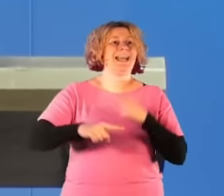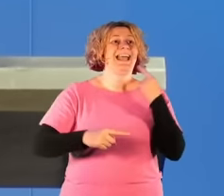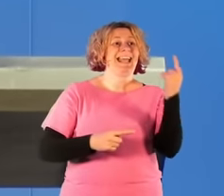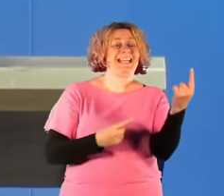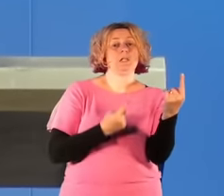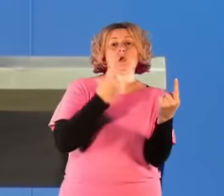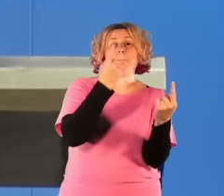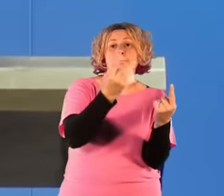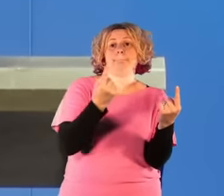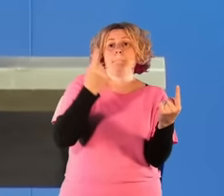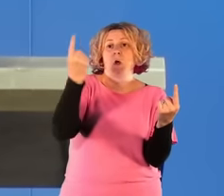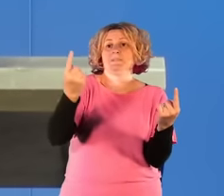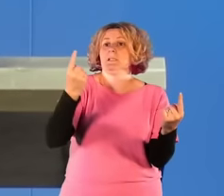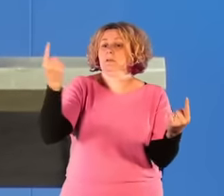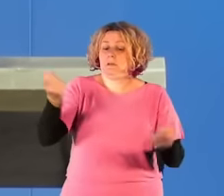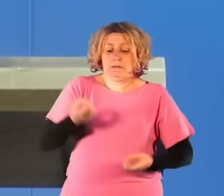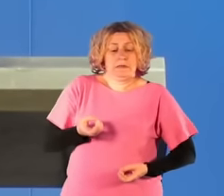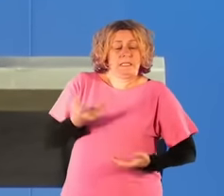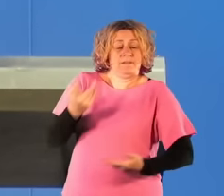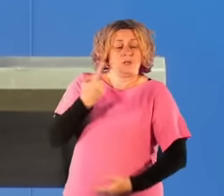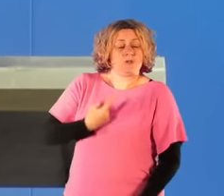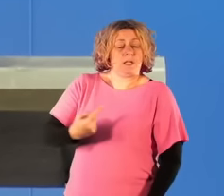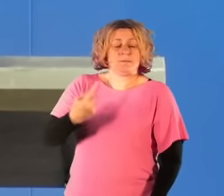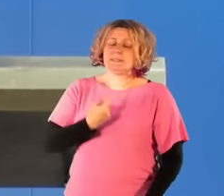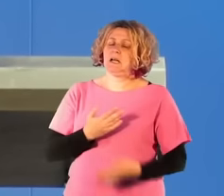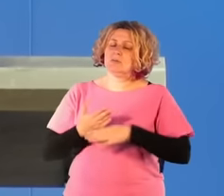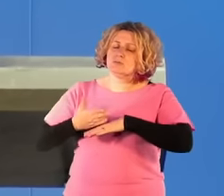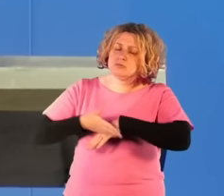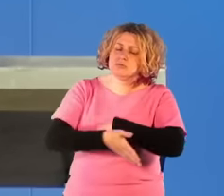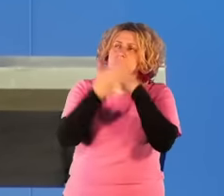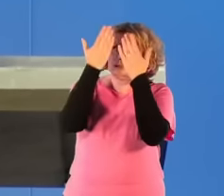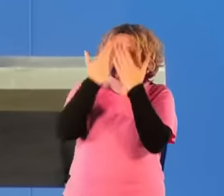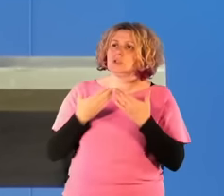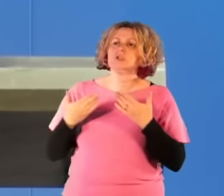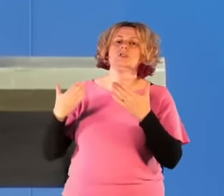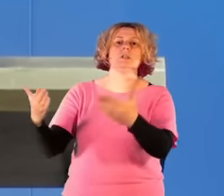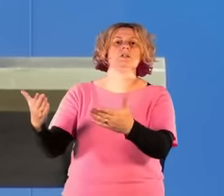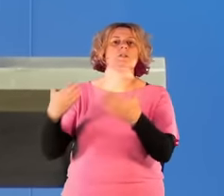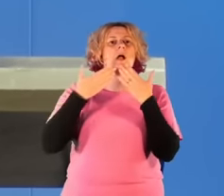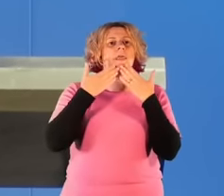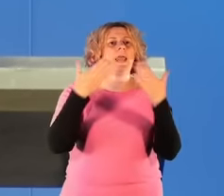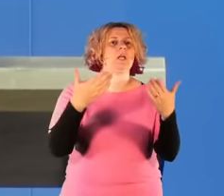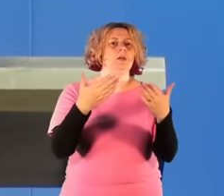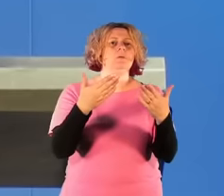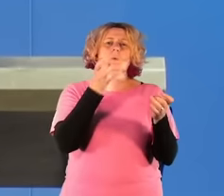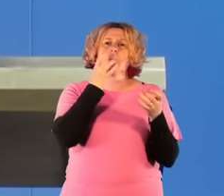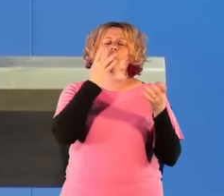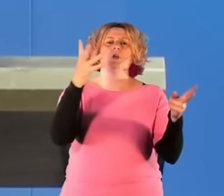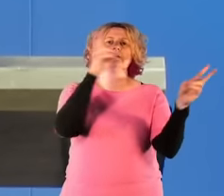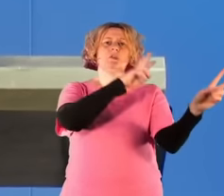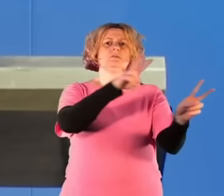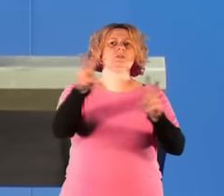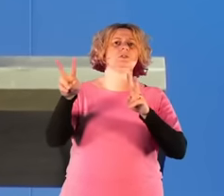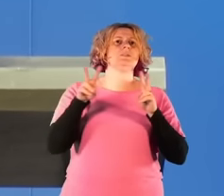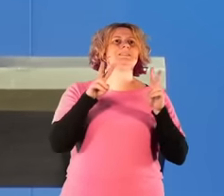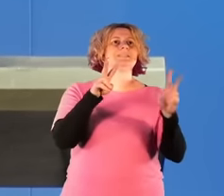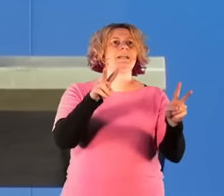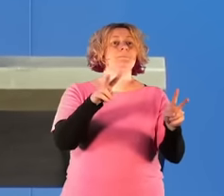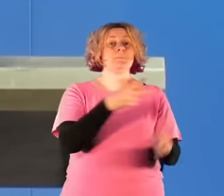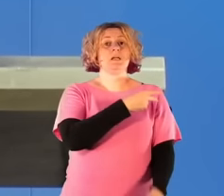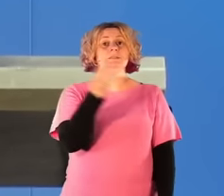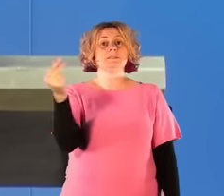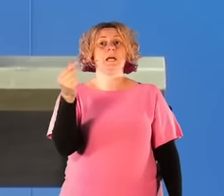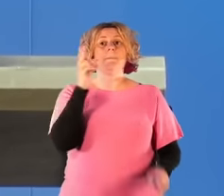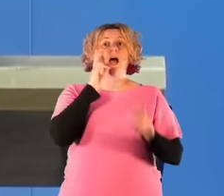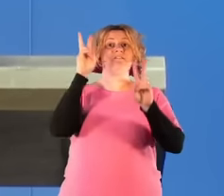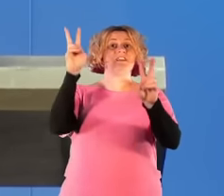person gives of themselves and serves in extraordinary ways, which is just so wonderful to see. I say some are visible,